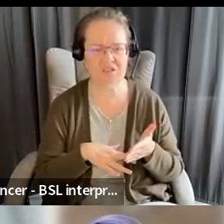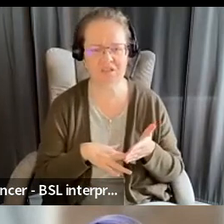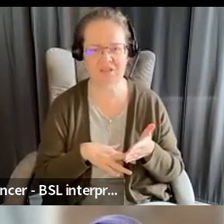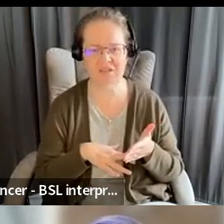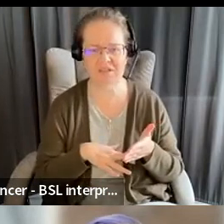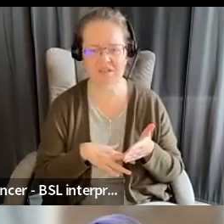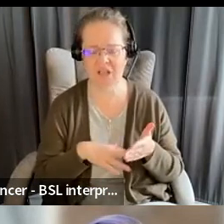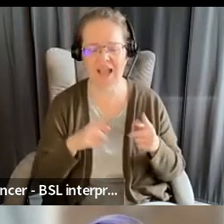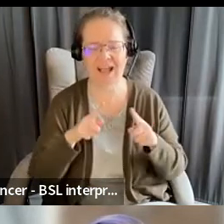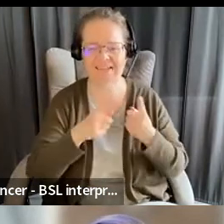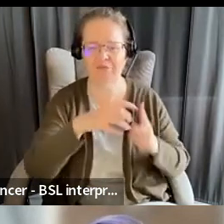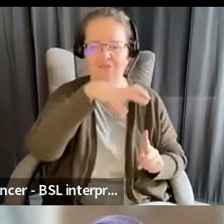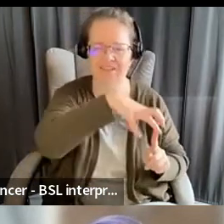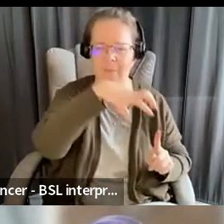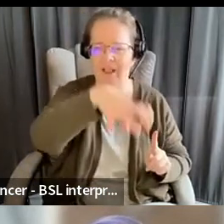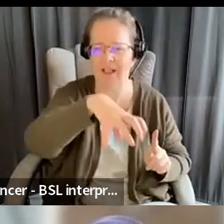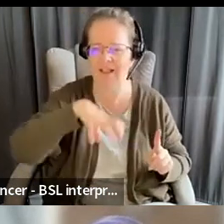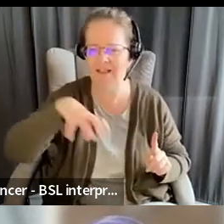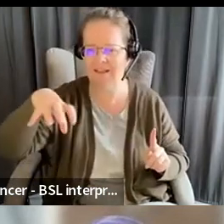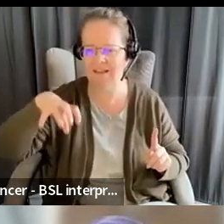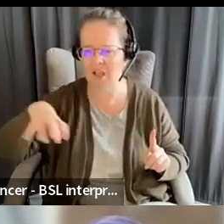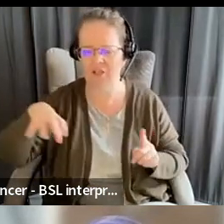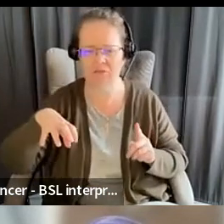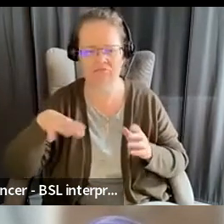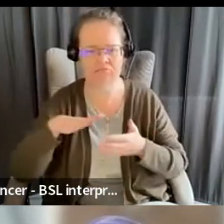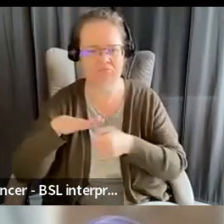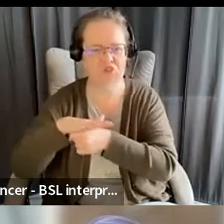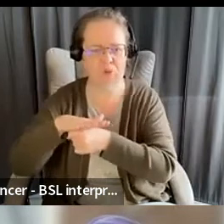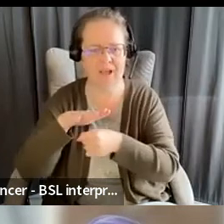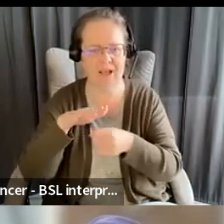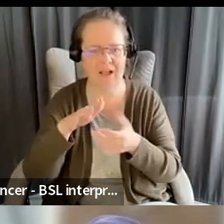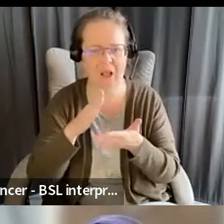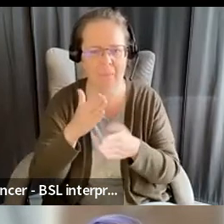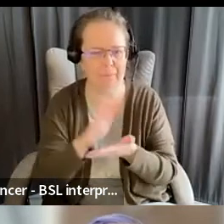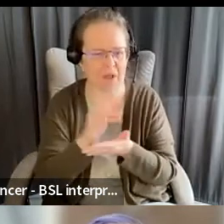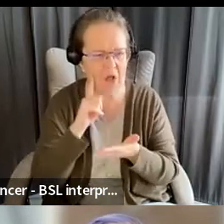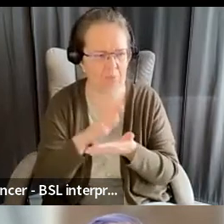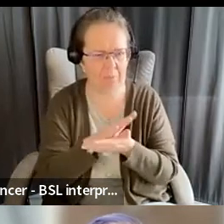different domains. I'm presuming they're talking about Java and different